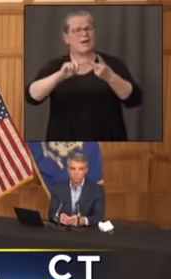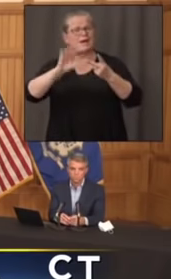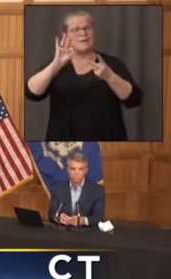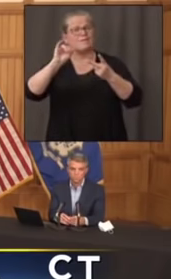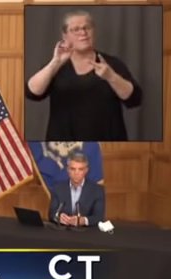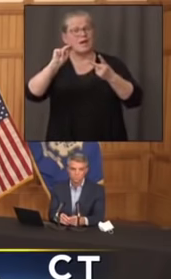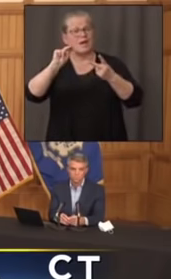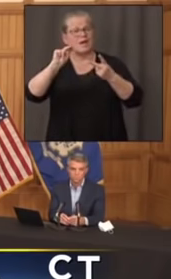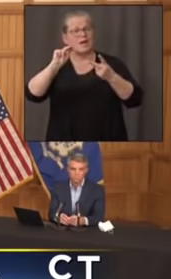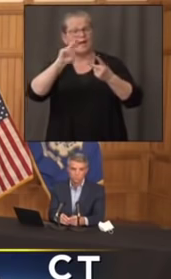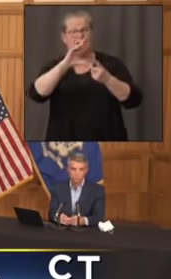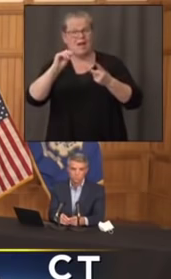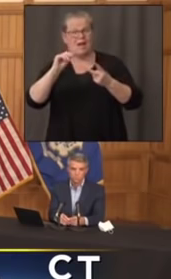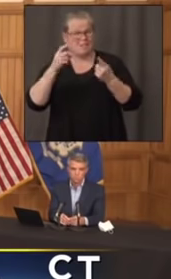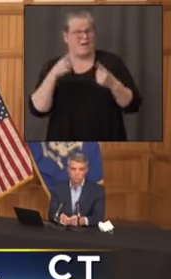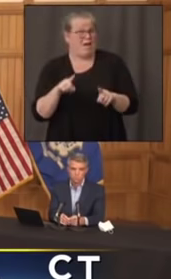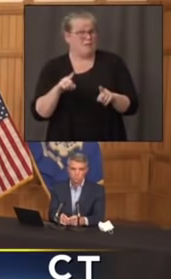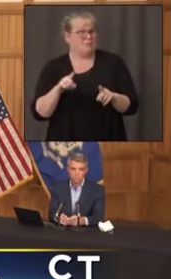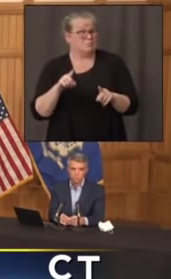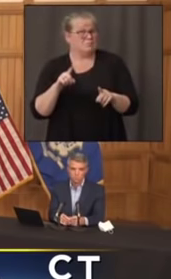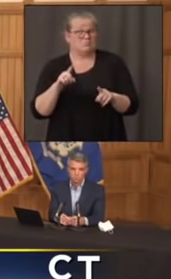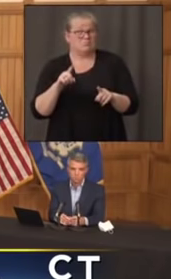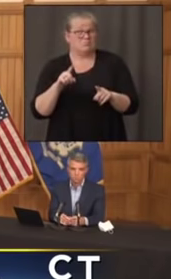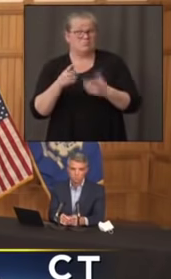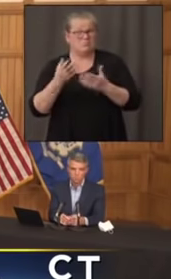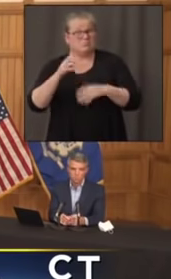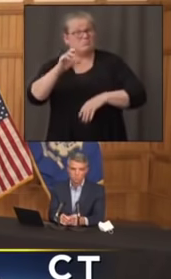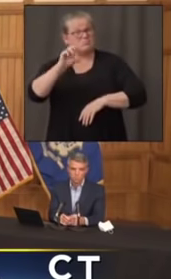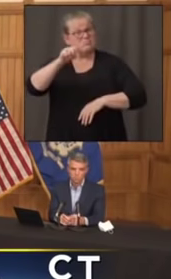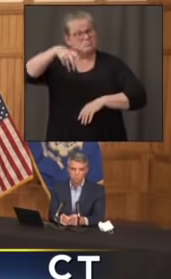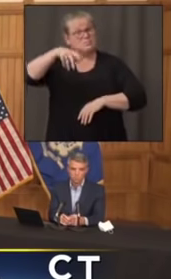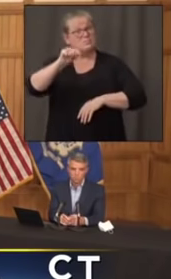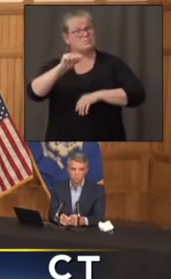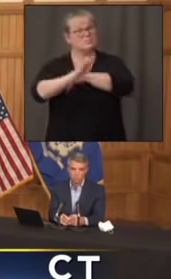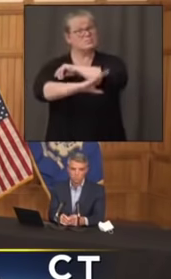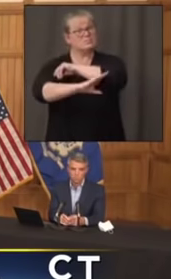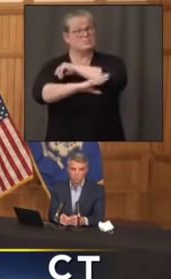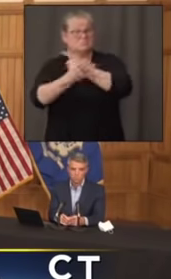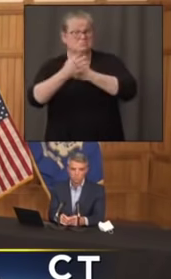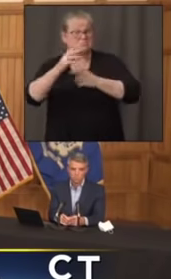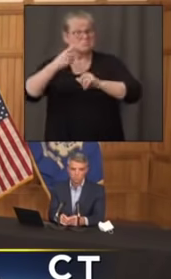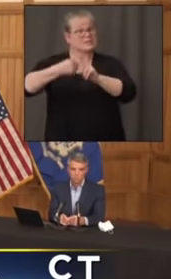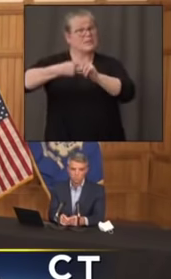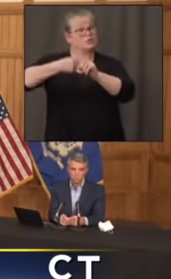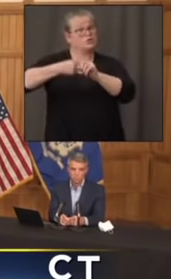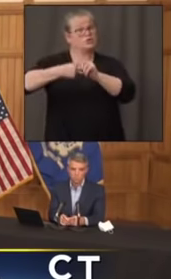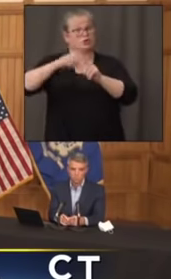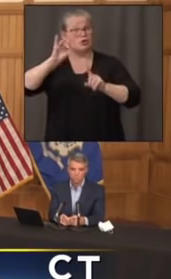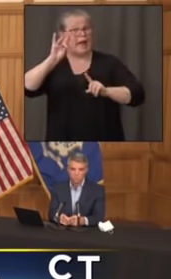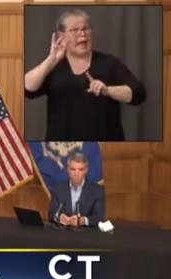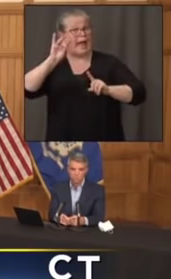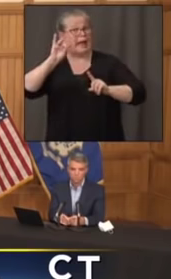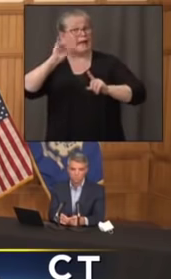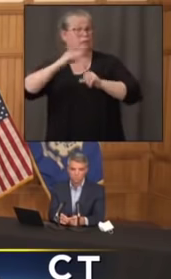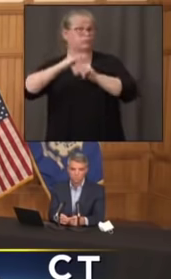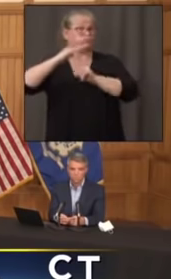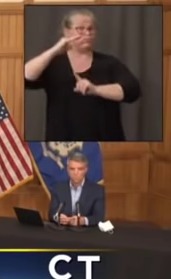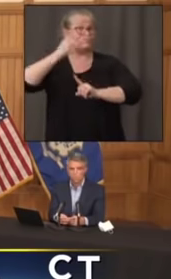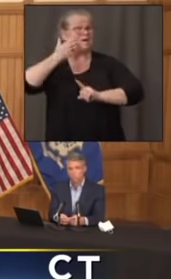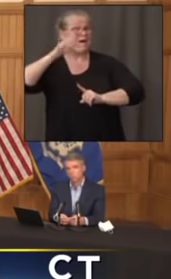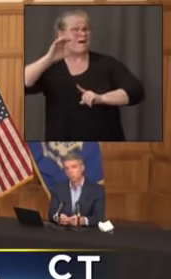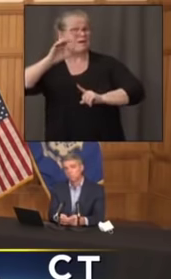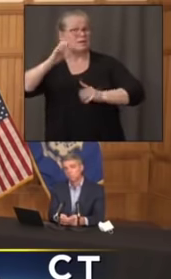80-degree temperatures are not unheard of in Connecticut in September, is there a contingency plan for warm weather as you guys open schools